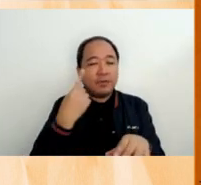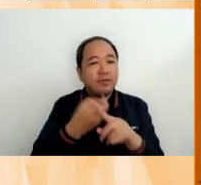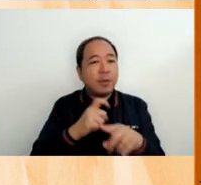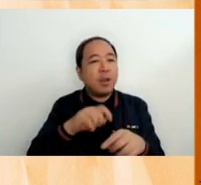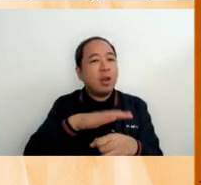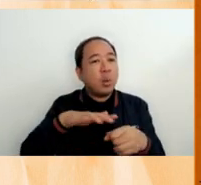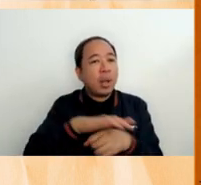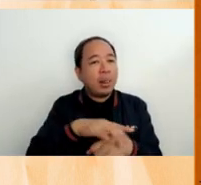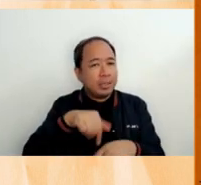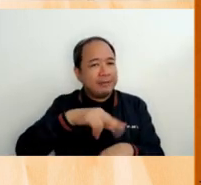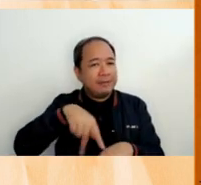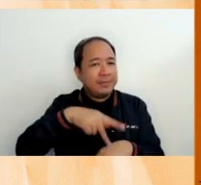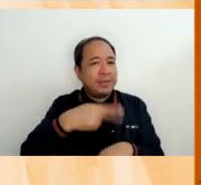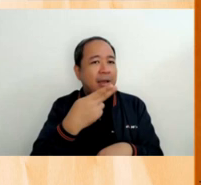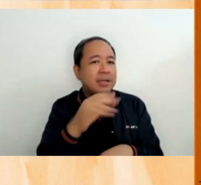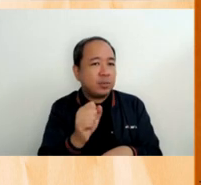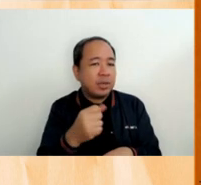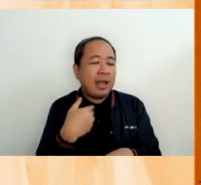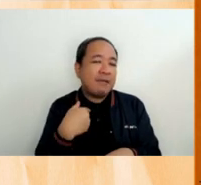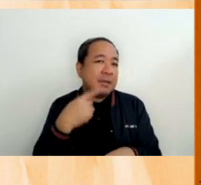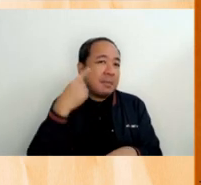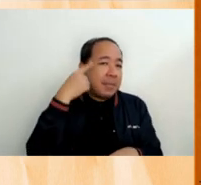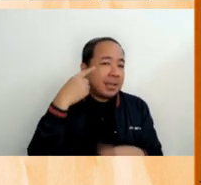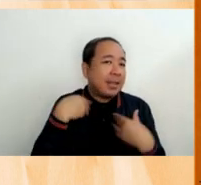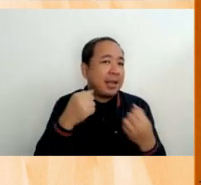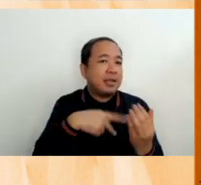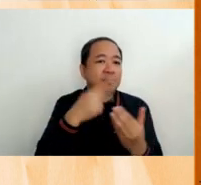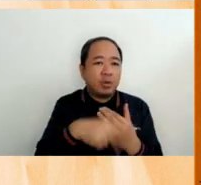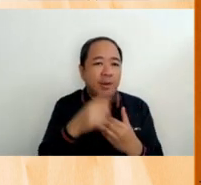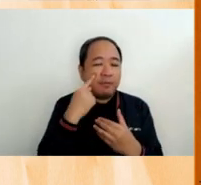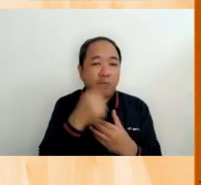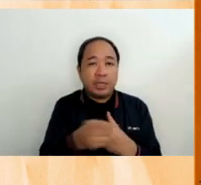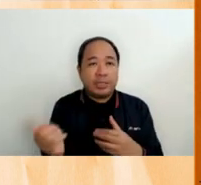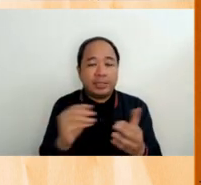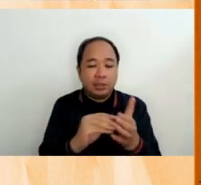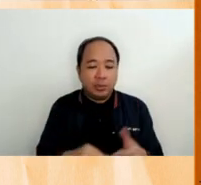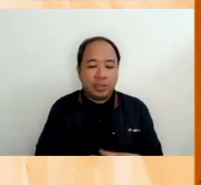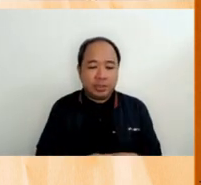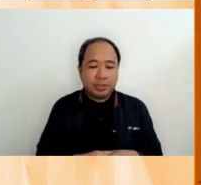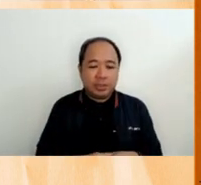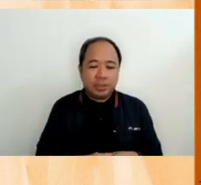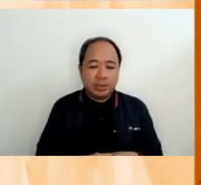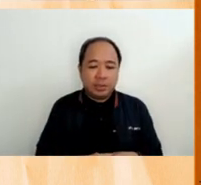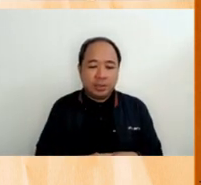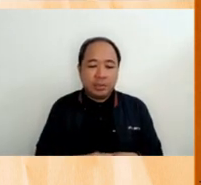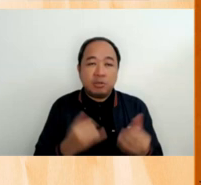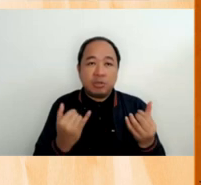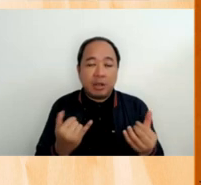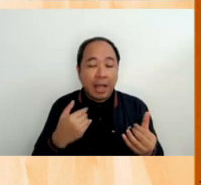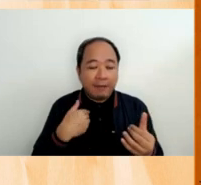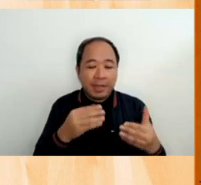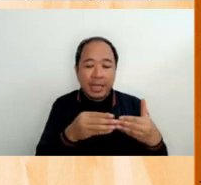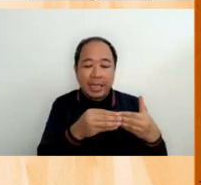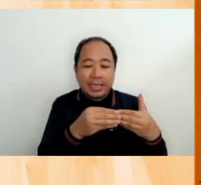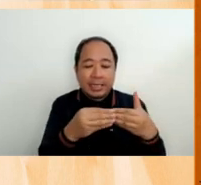counselors who provide the faculty, no, with training on how to handle mental health issues and even suicide.